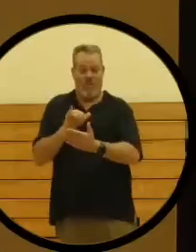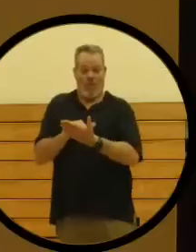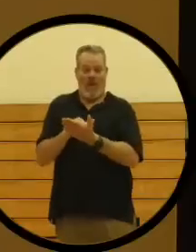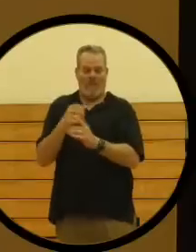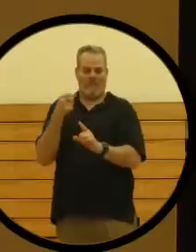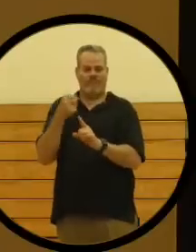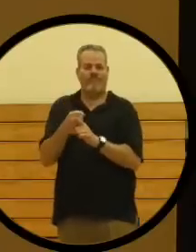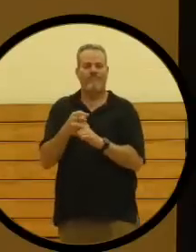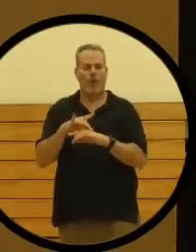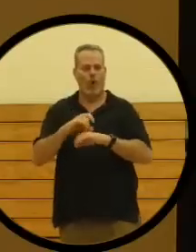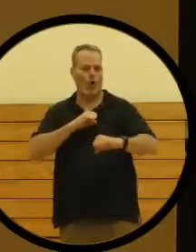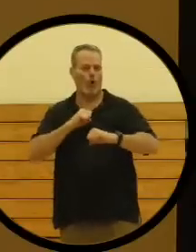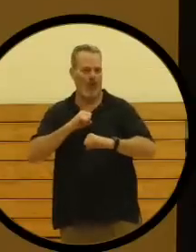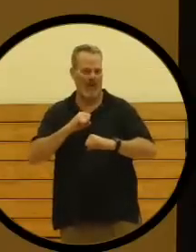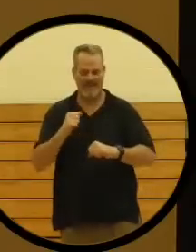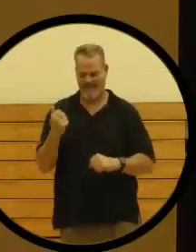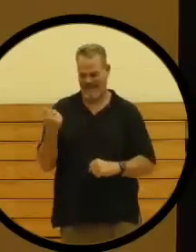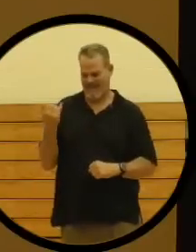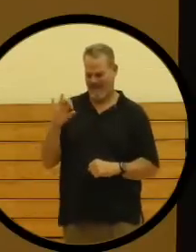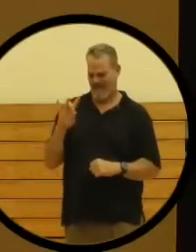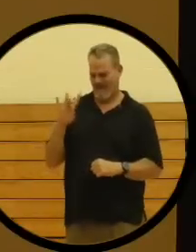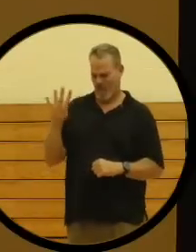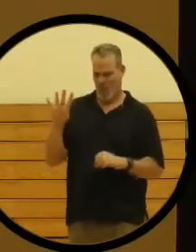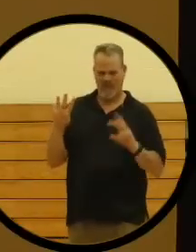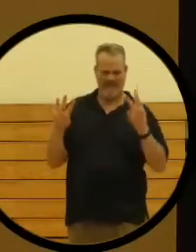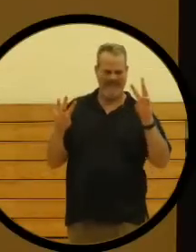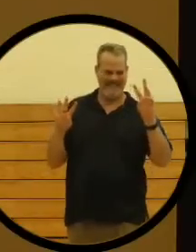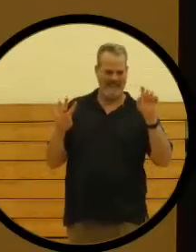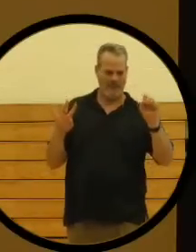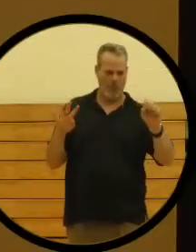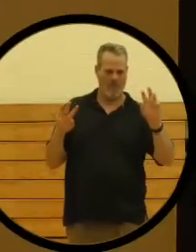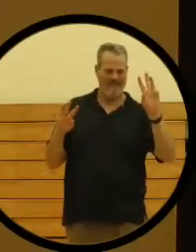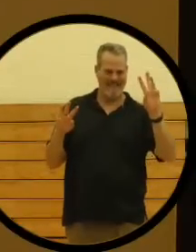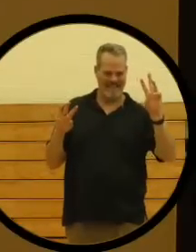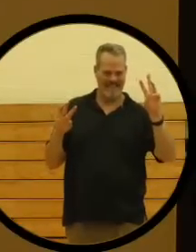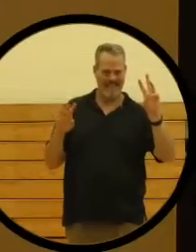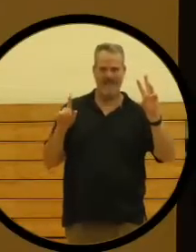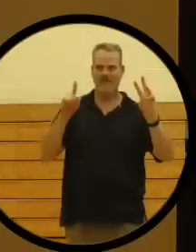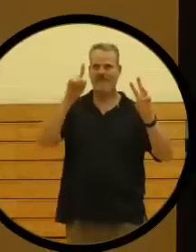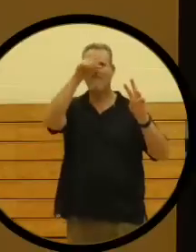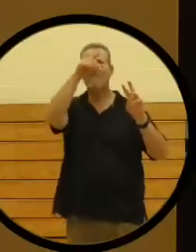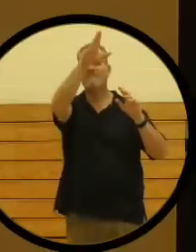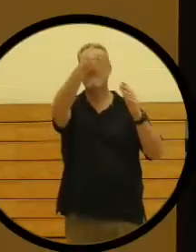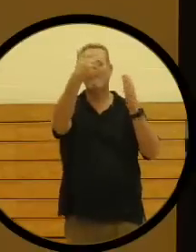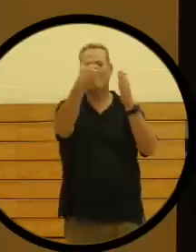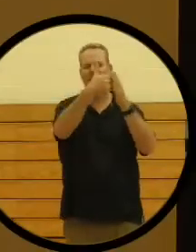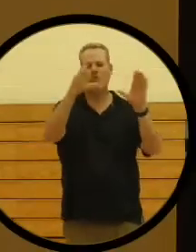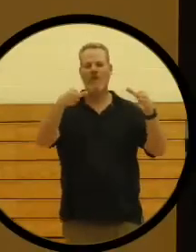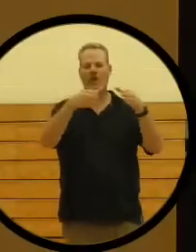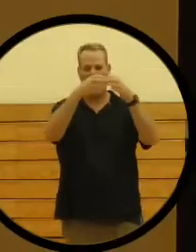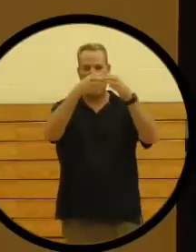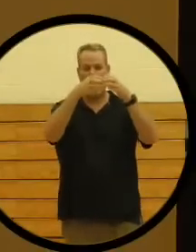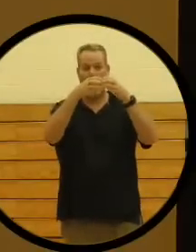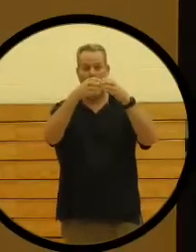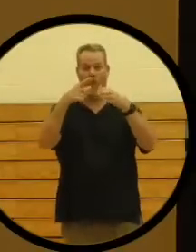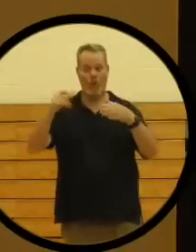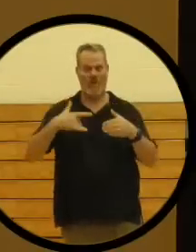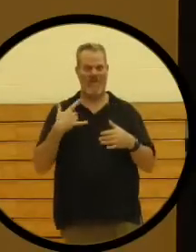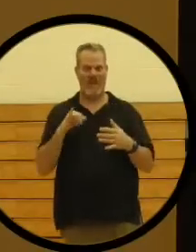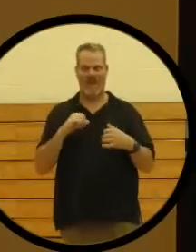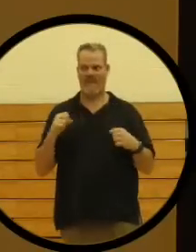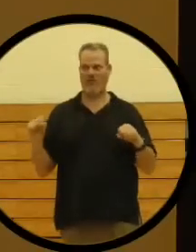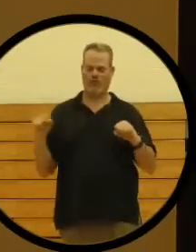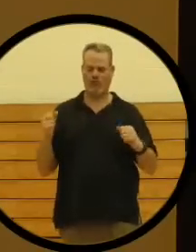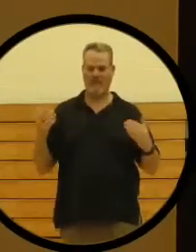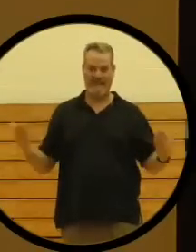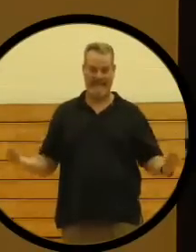earthquakes. 1984 was the 6.6 earthquake on the Kawiki fault zone up by Volcano. So you would have felt that very strongly here